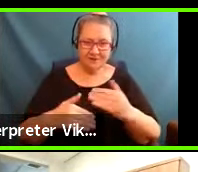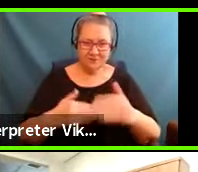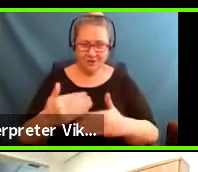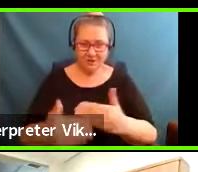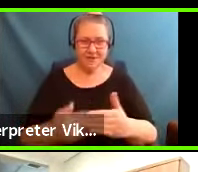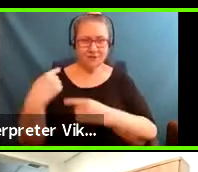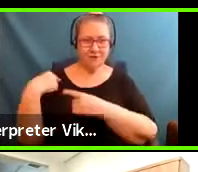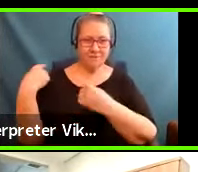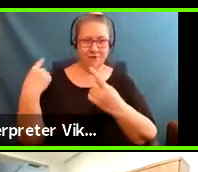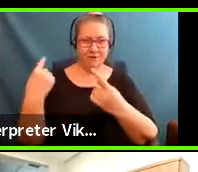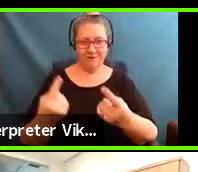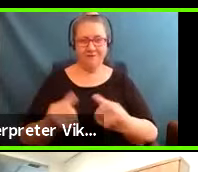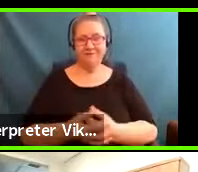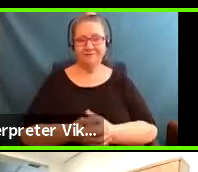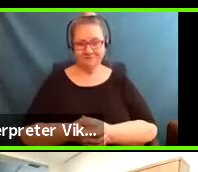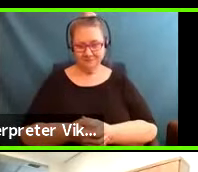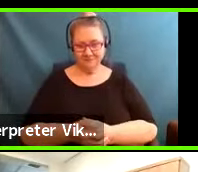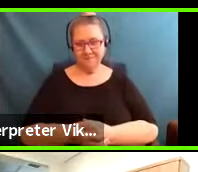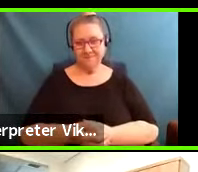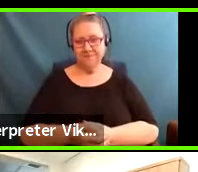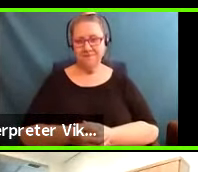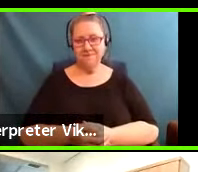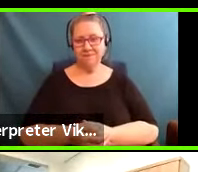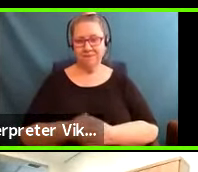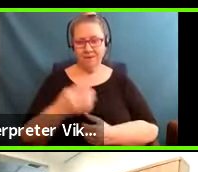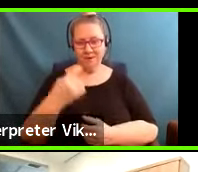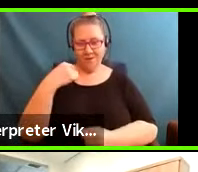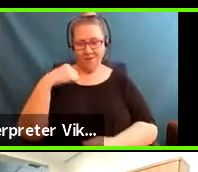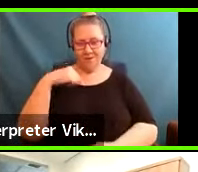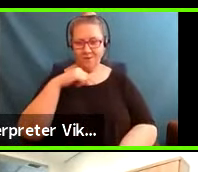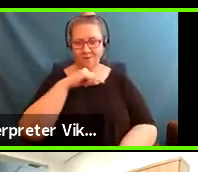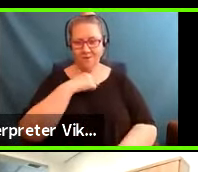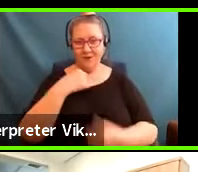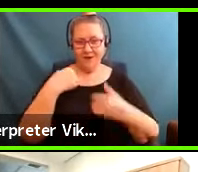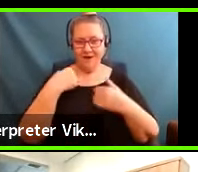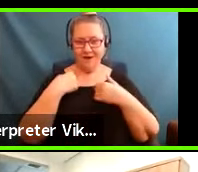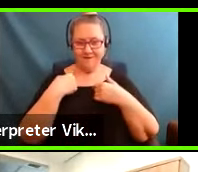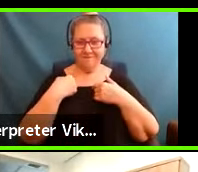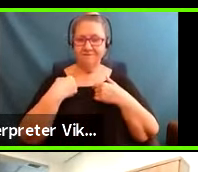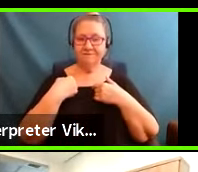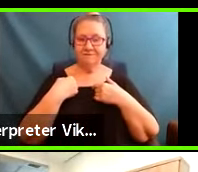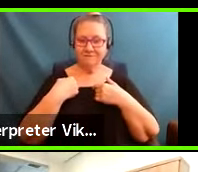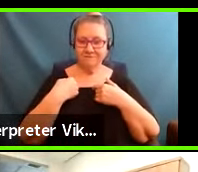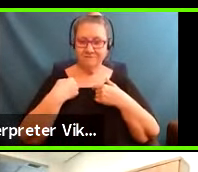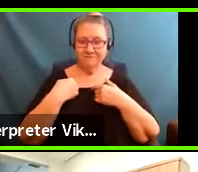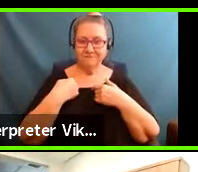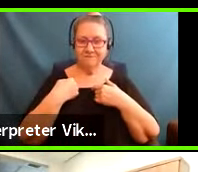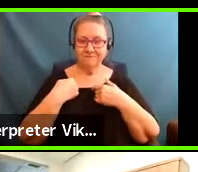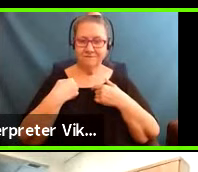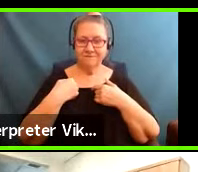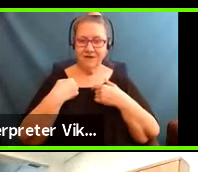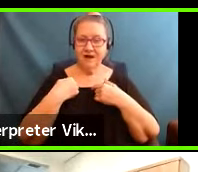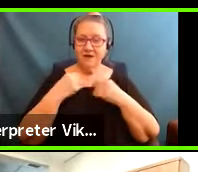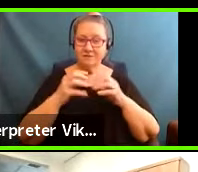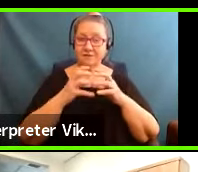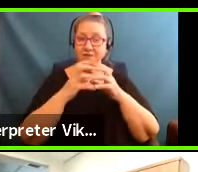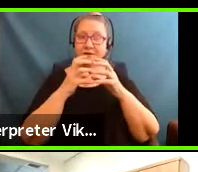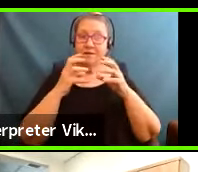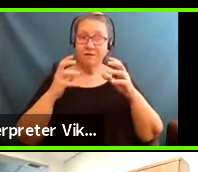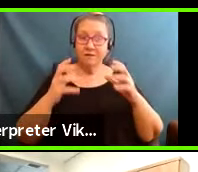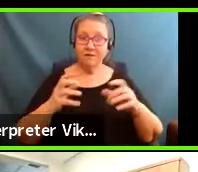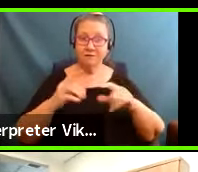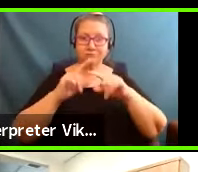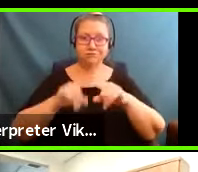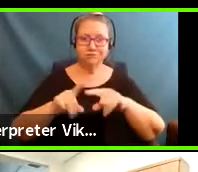far to date. And we have lots of material to discuss